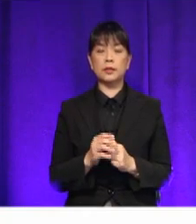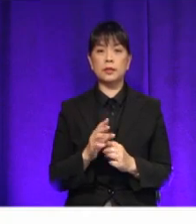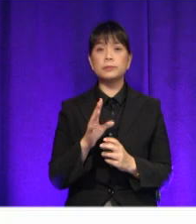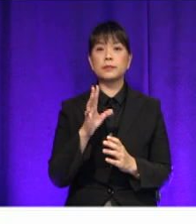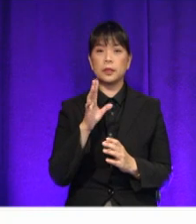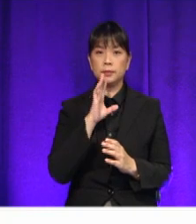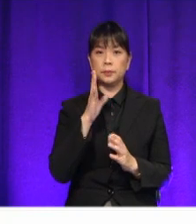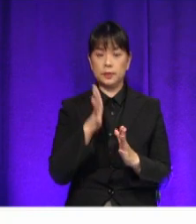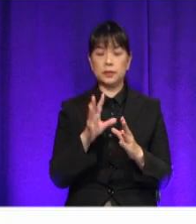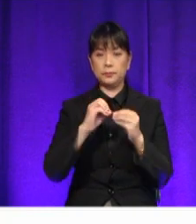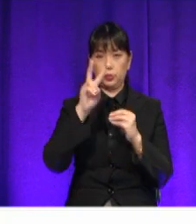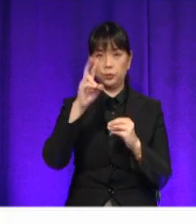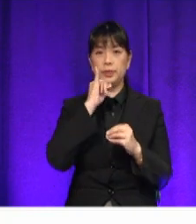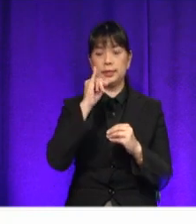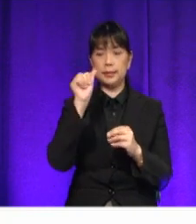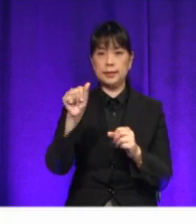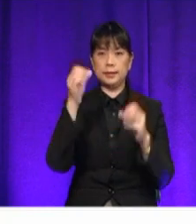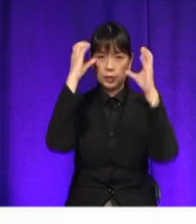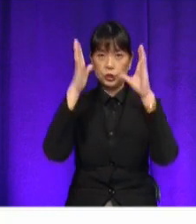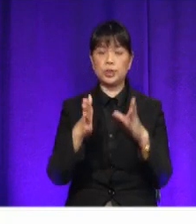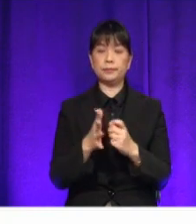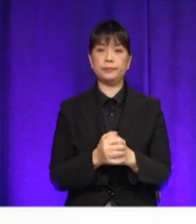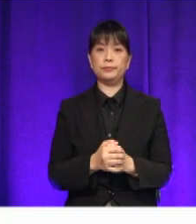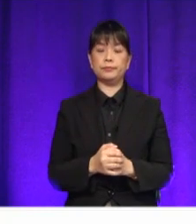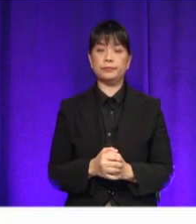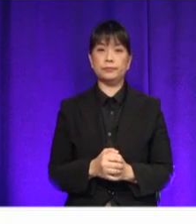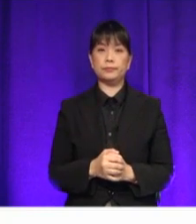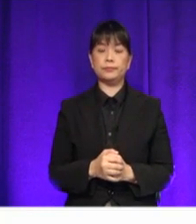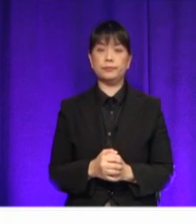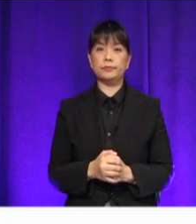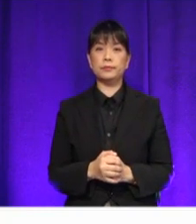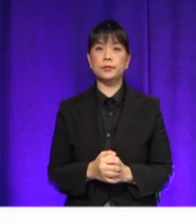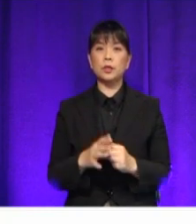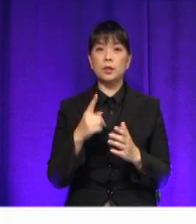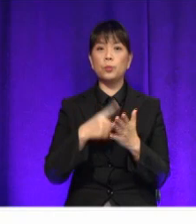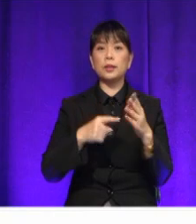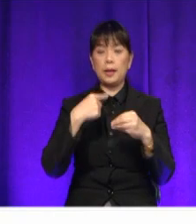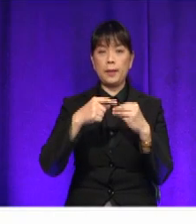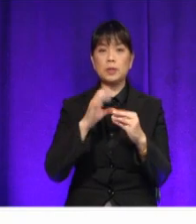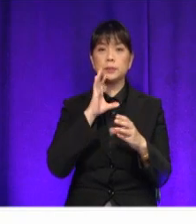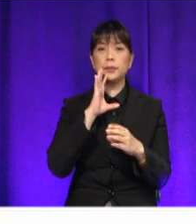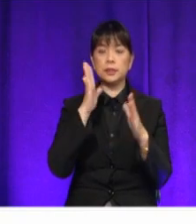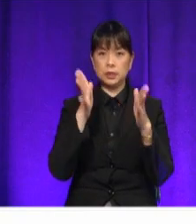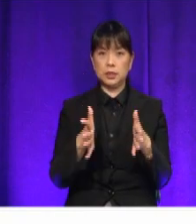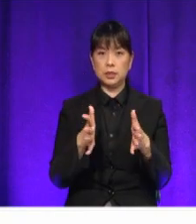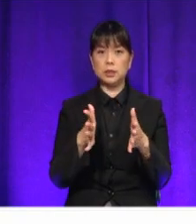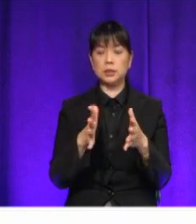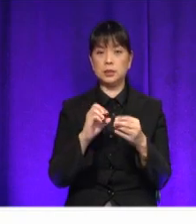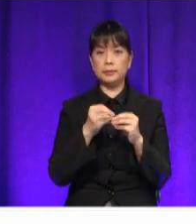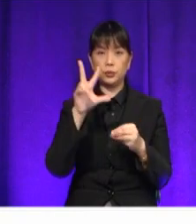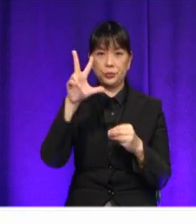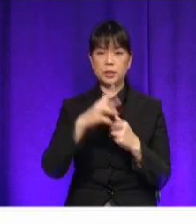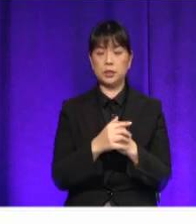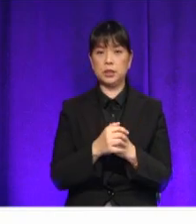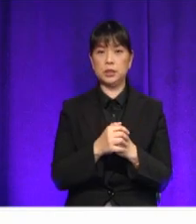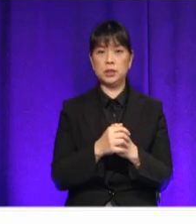Yay. Wonderful. Okay. Right, Ashraf, what about speaker 3? I believe it's